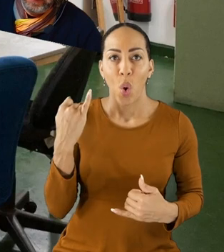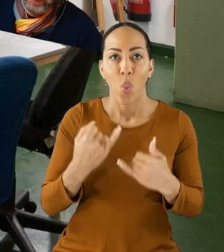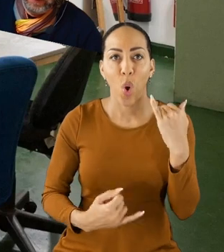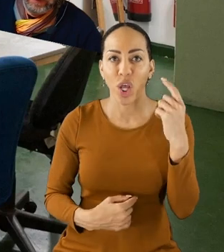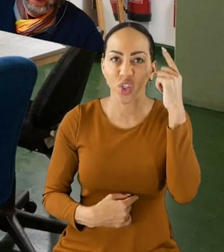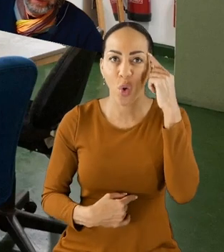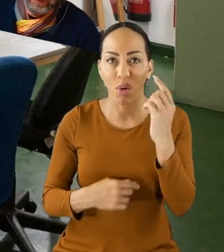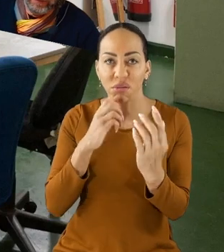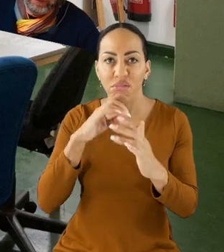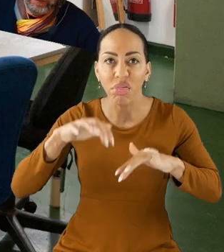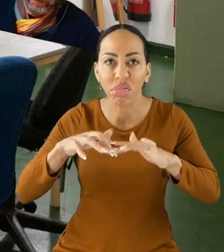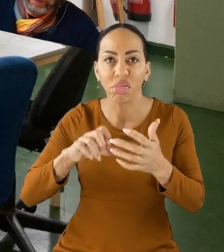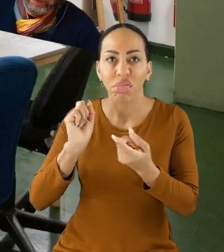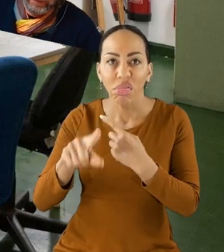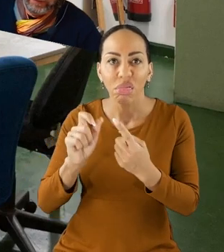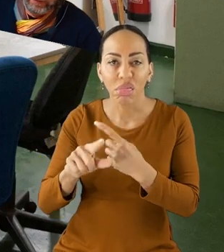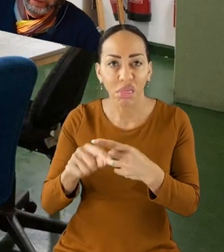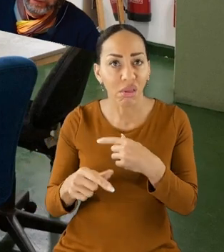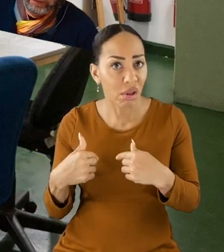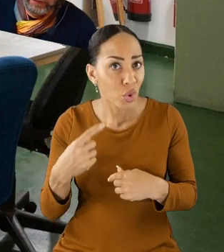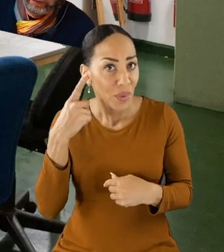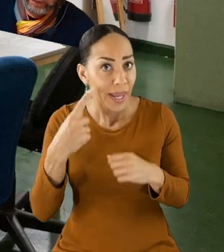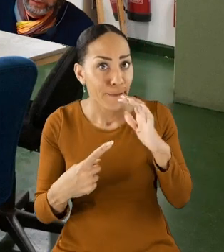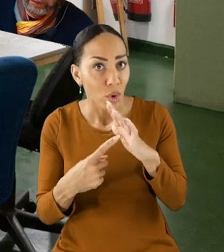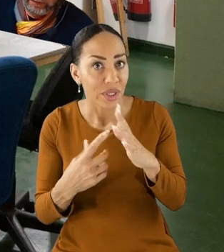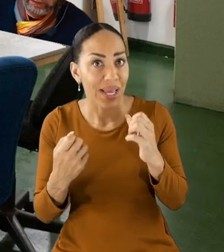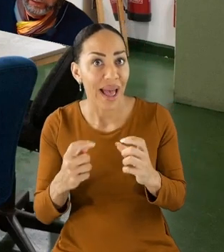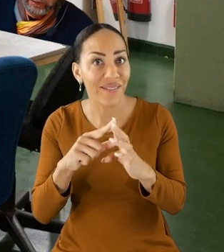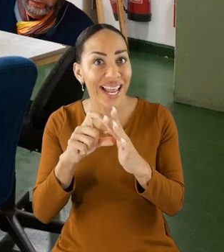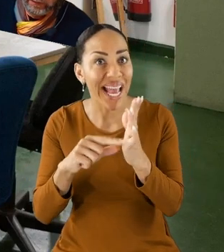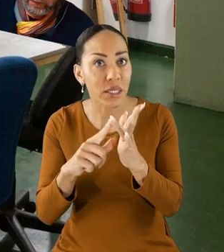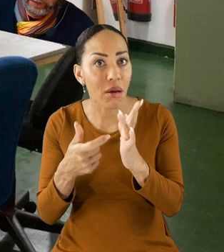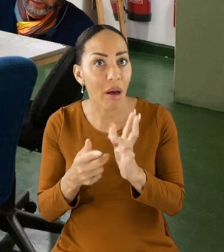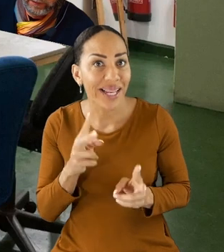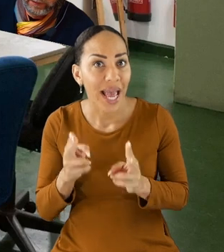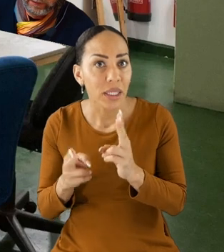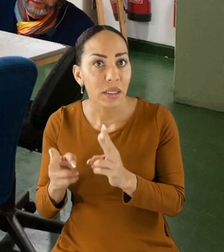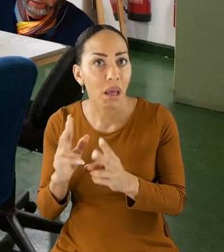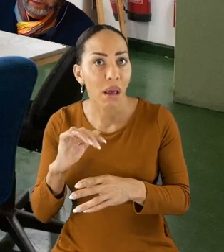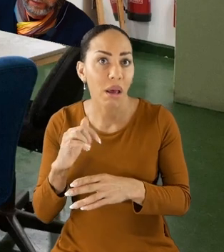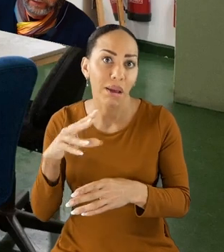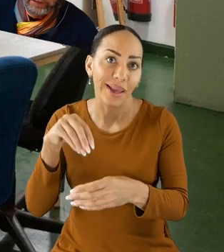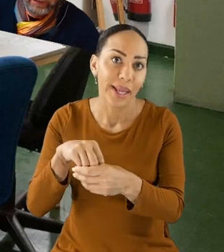to extremism? Do you think it's necessary to have an editor in this situation?